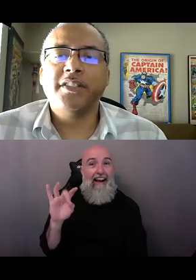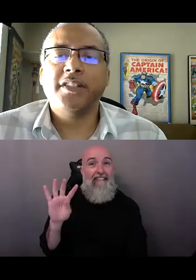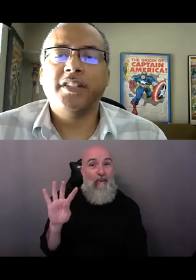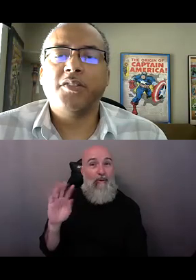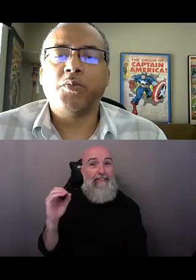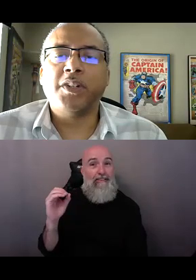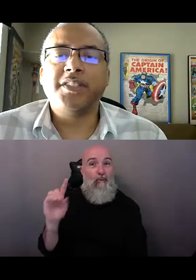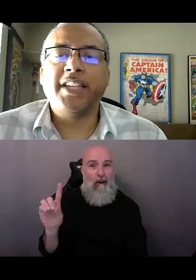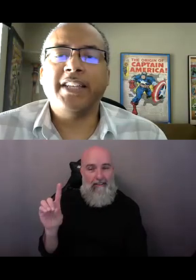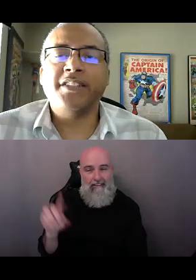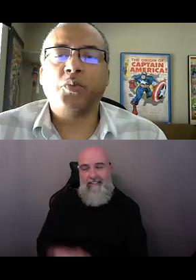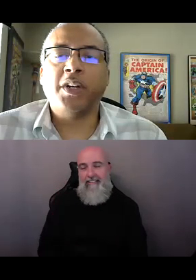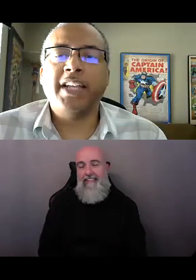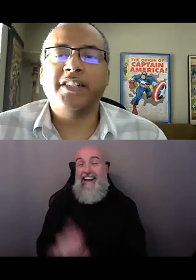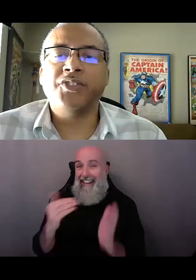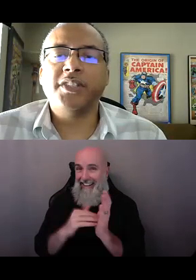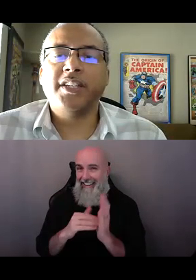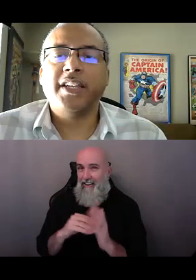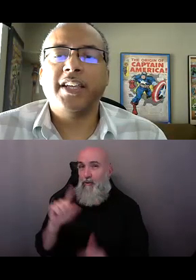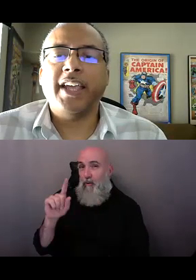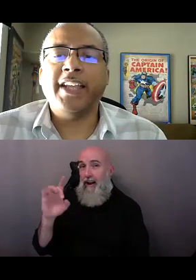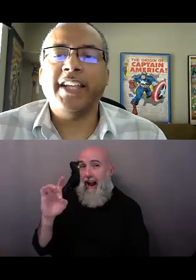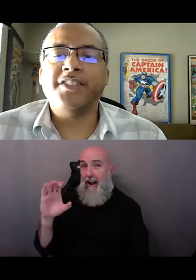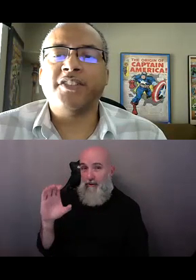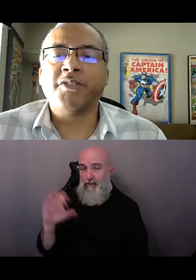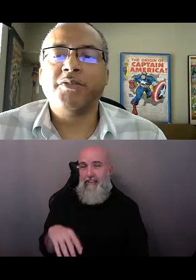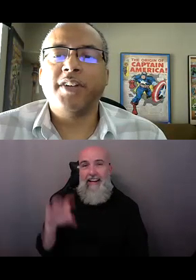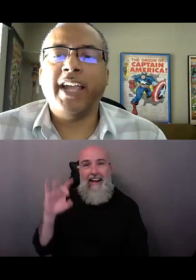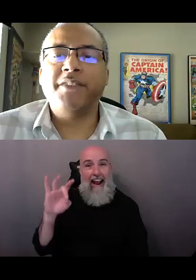1-800-880-8401. Once again, that's